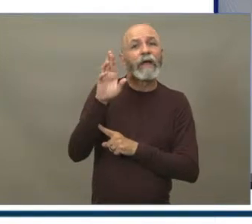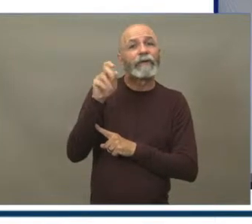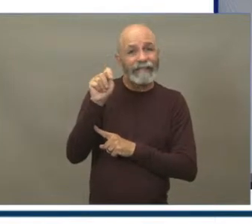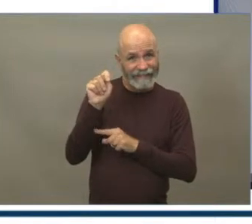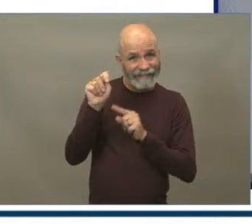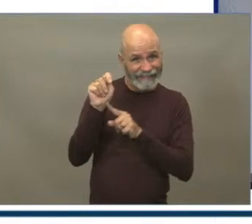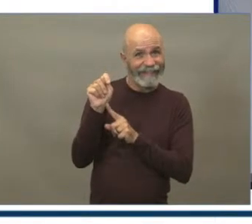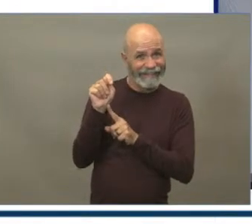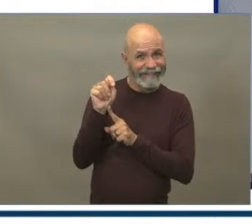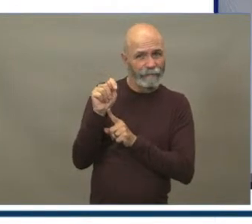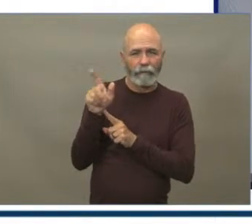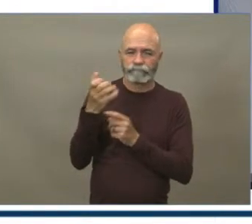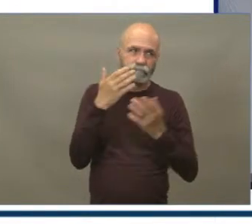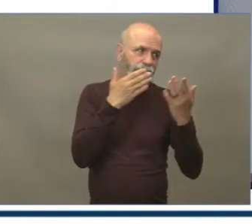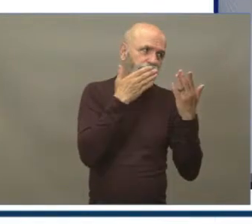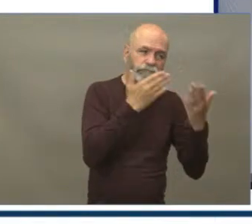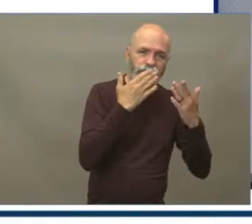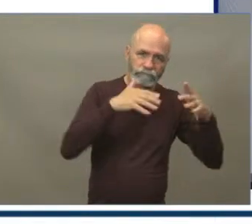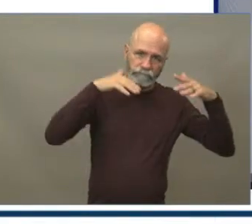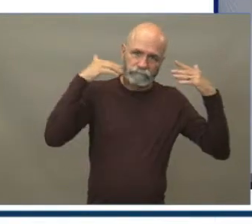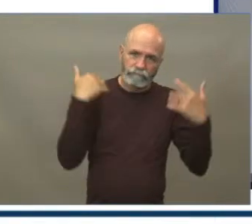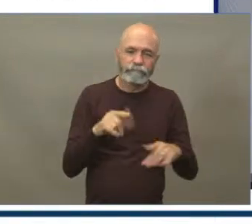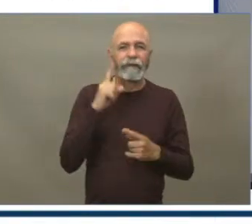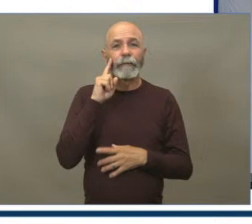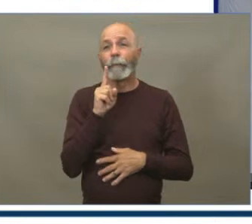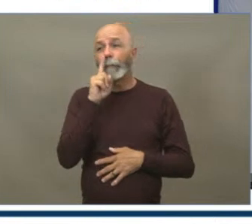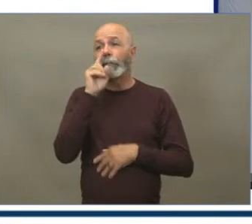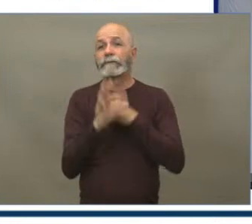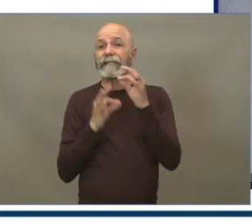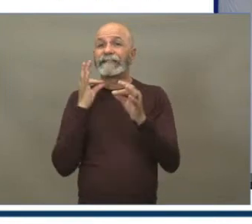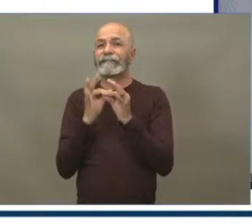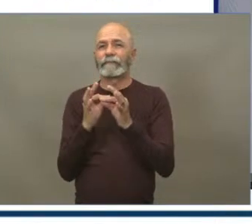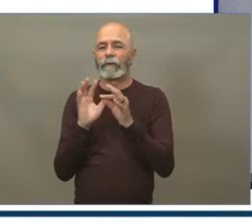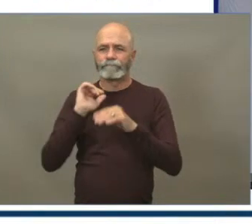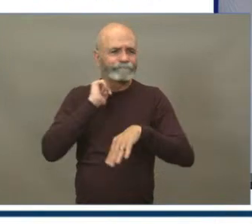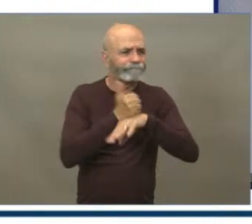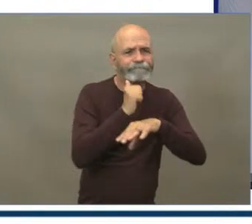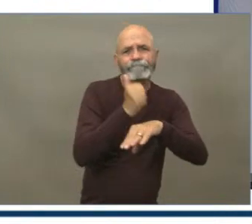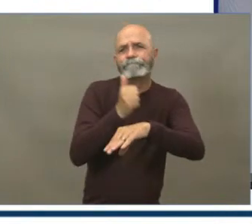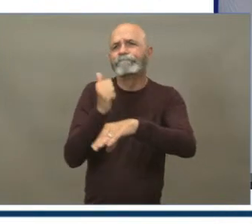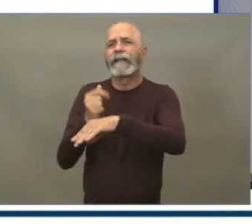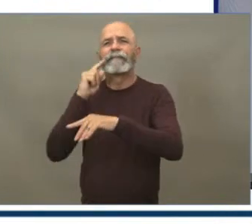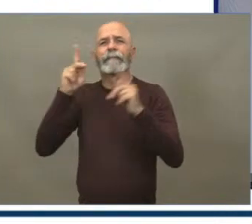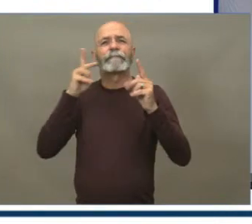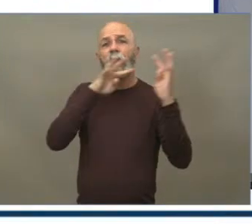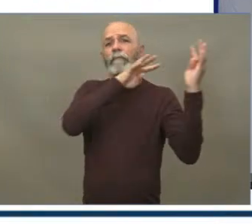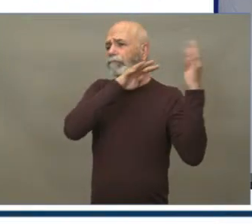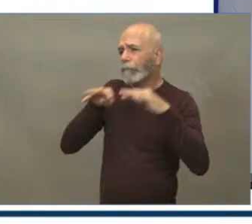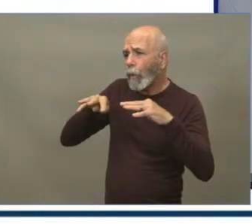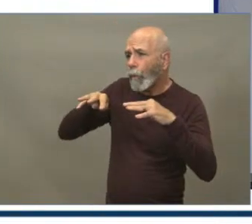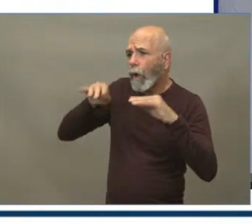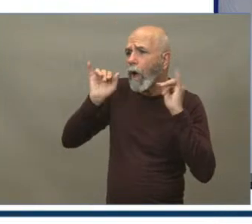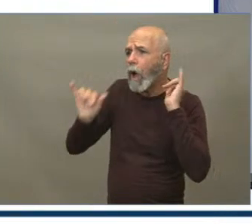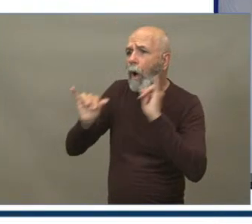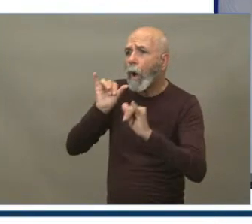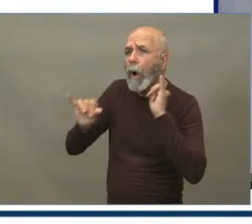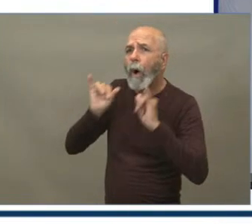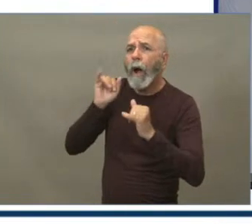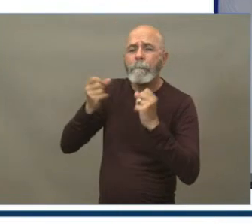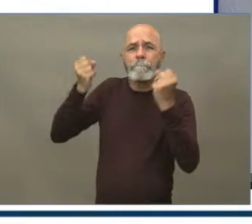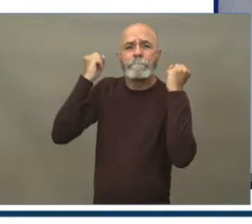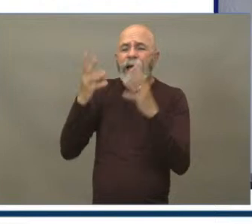their testing. And this is truly a Nova Scotian initiative that's getting national recognition with 3 times the amount of testing that we're